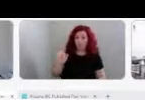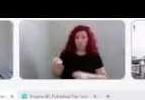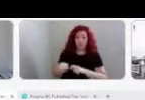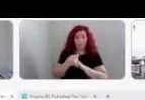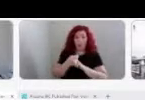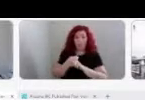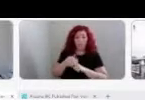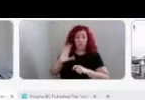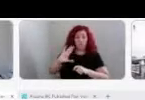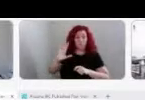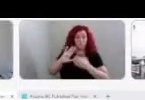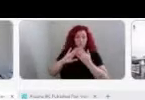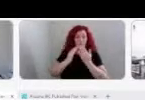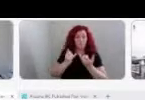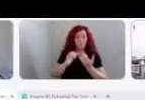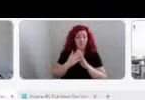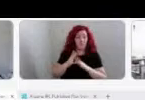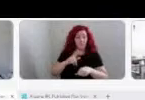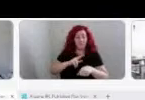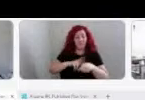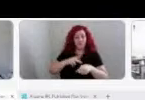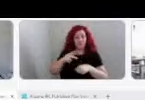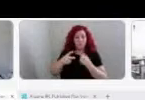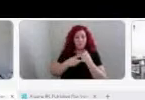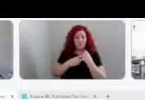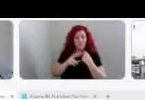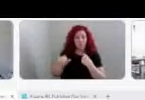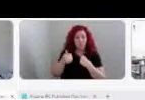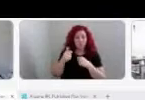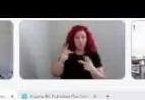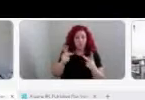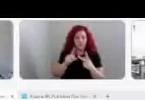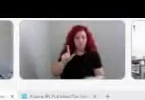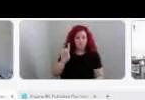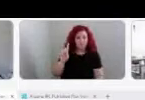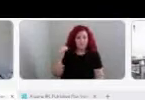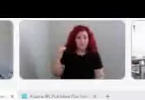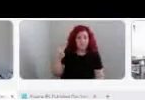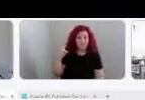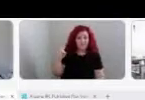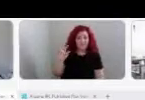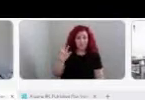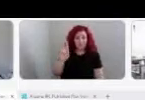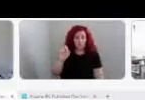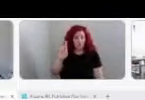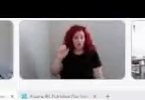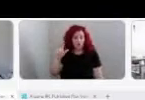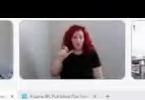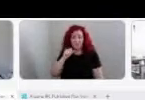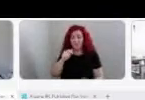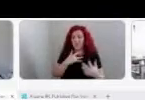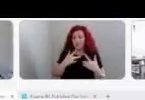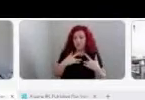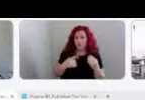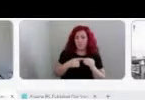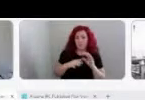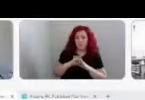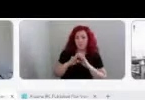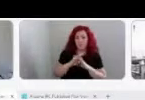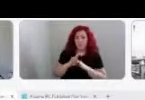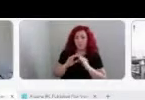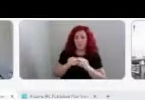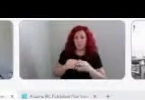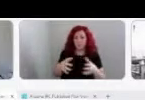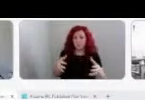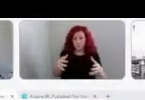preserve the other places in ld-17 that are rural aren't concerned about development and urban urbanization